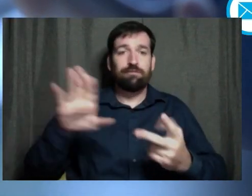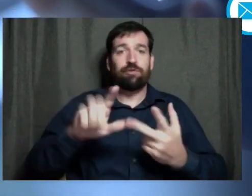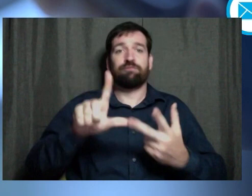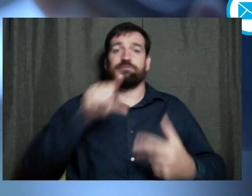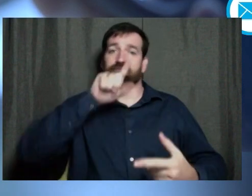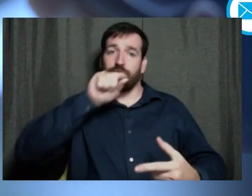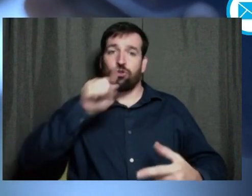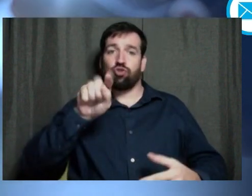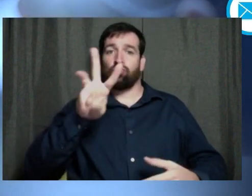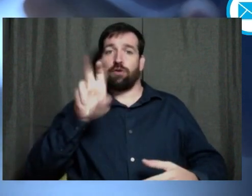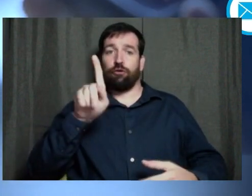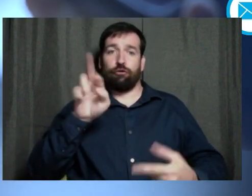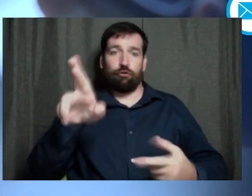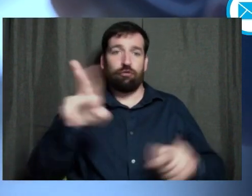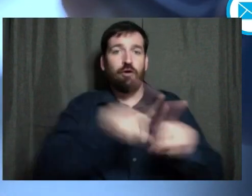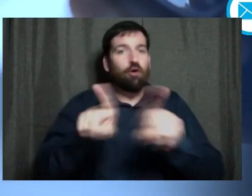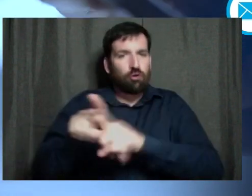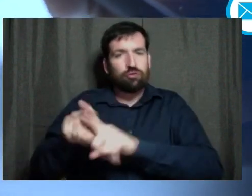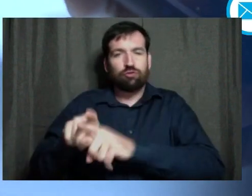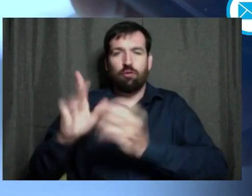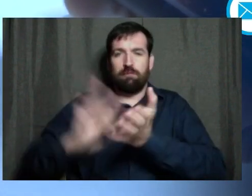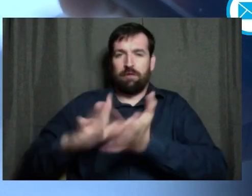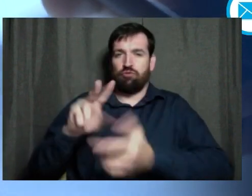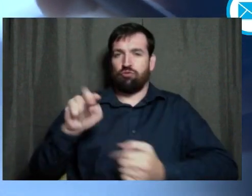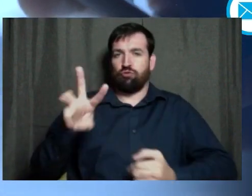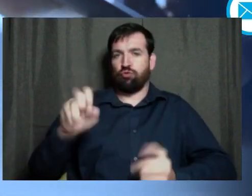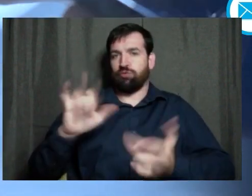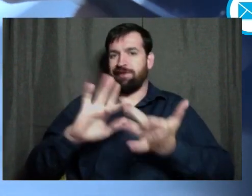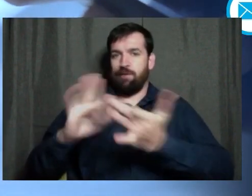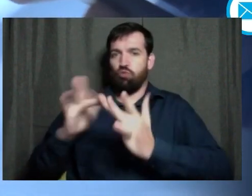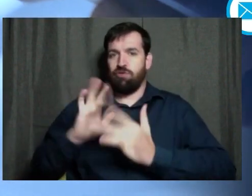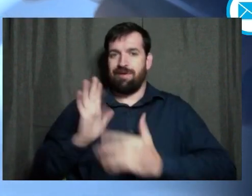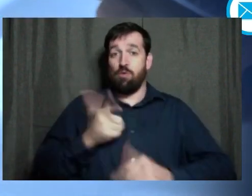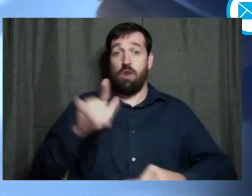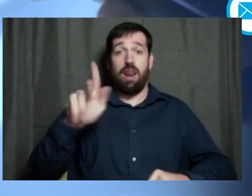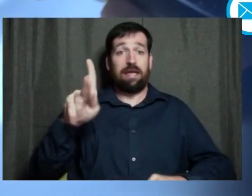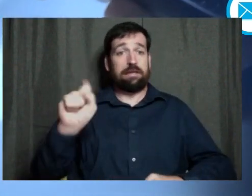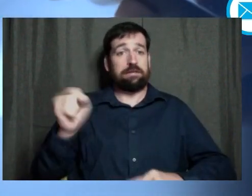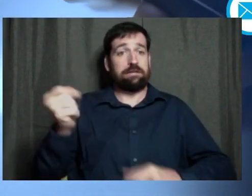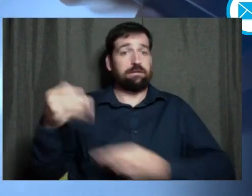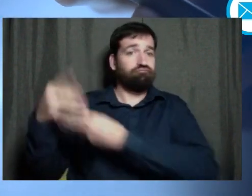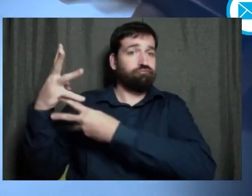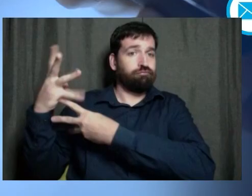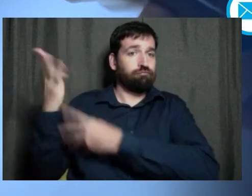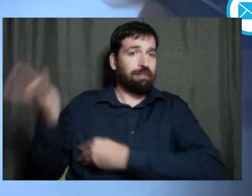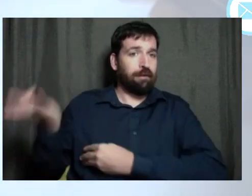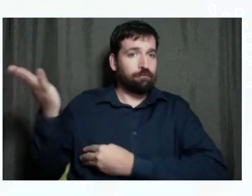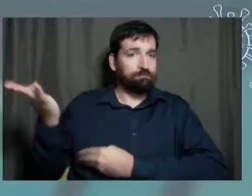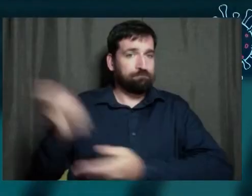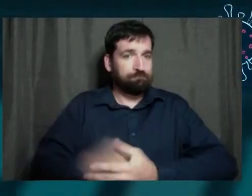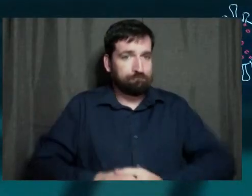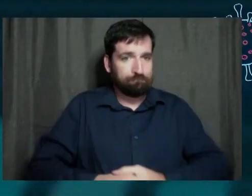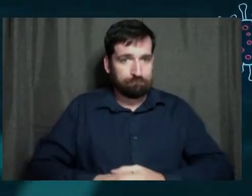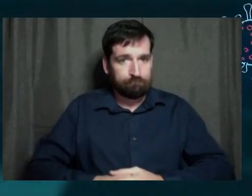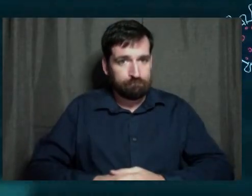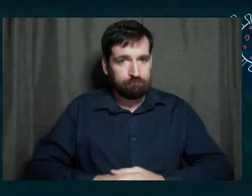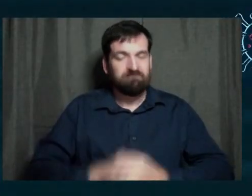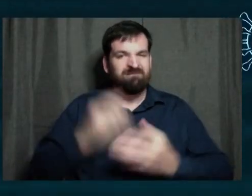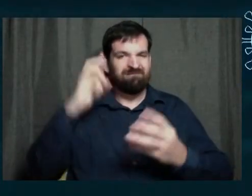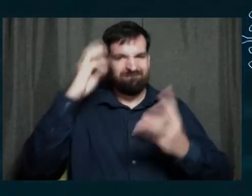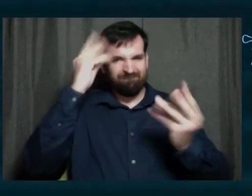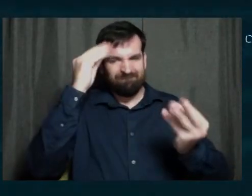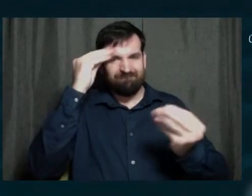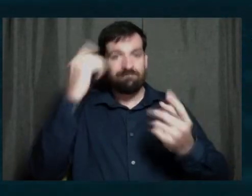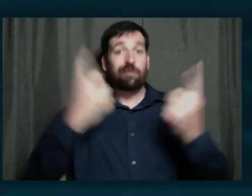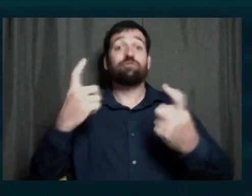also go to the Medical News Network, and you can find links to those right here on your screen. So start thinking of some questions, get those in. We're going to